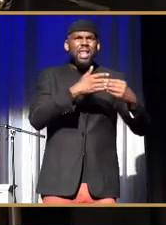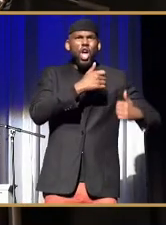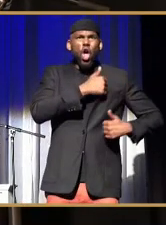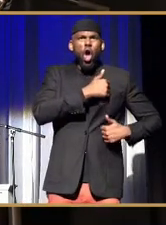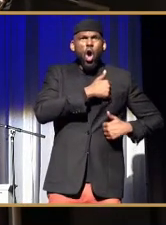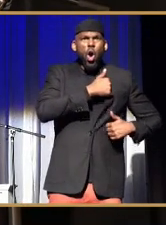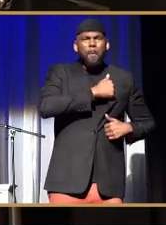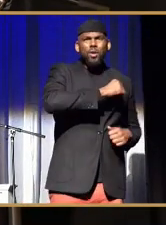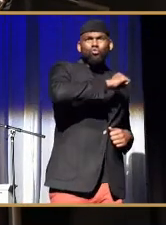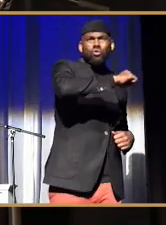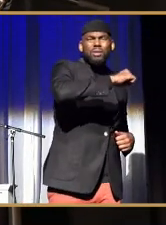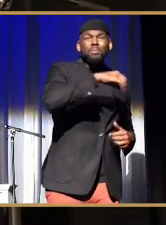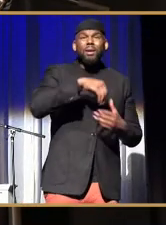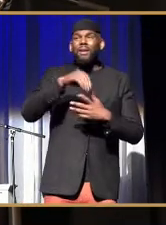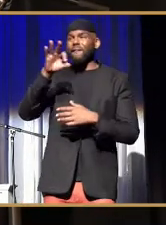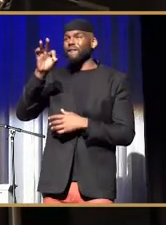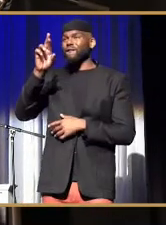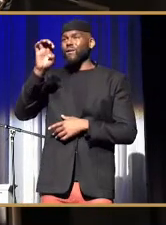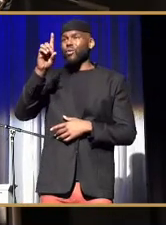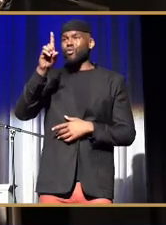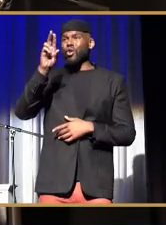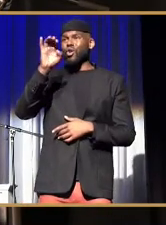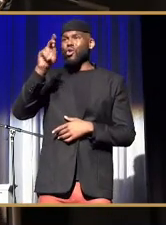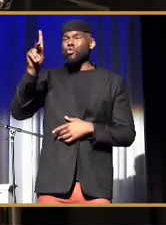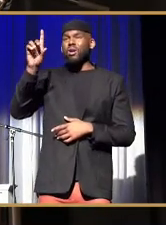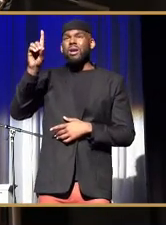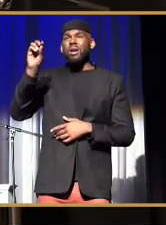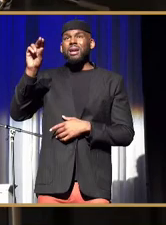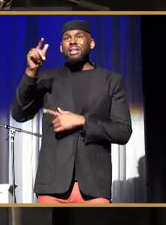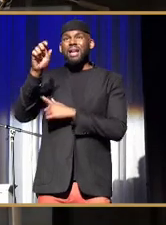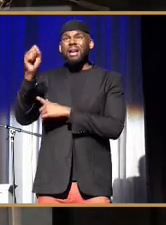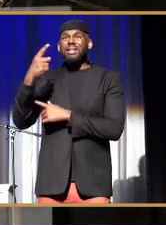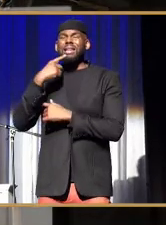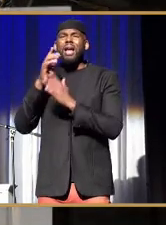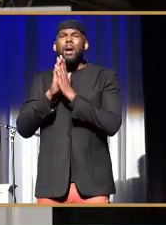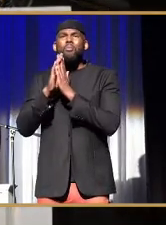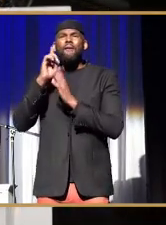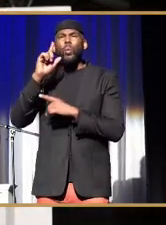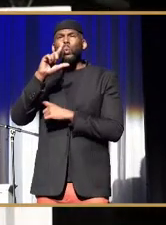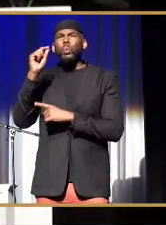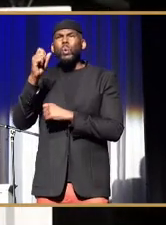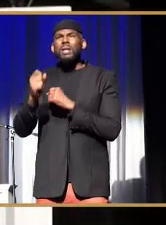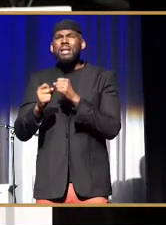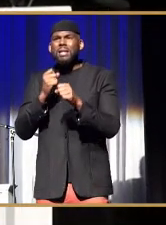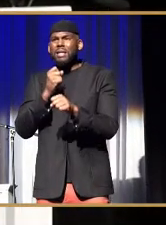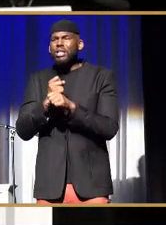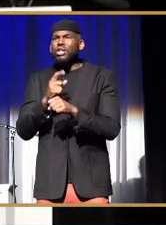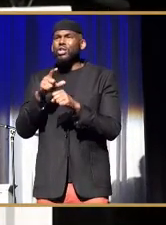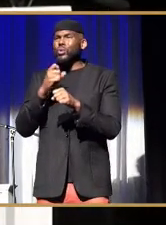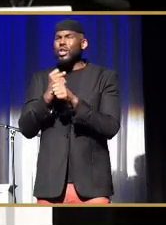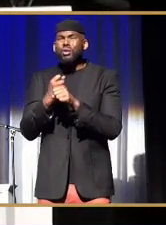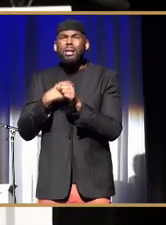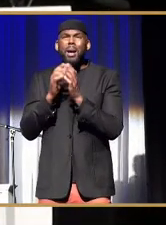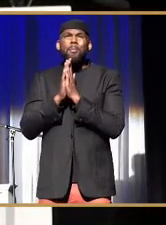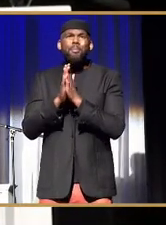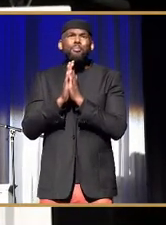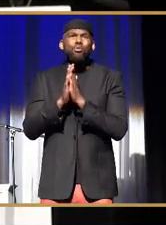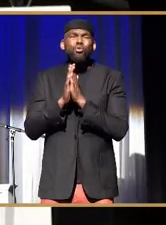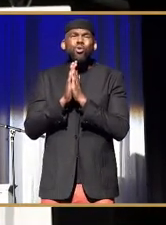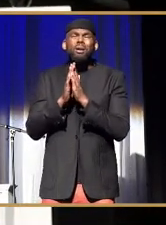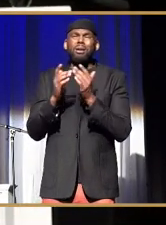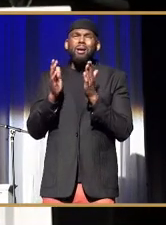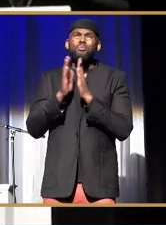that was in Frederick Douglass that said, I prayed for 20 years and received no answer until I prayed with my